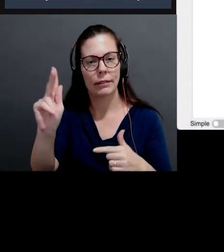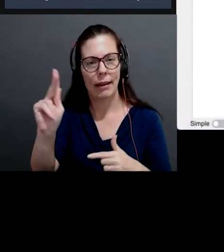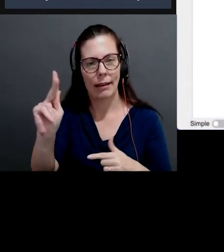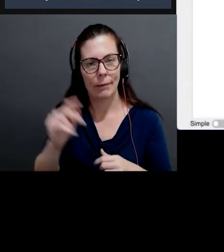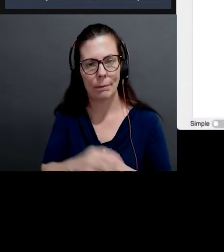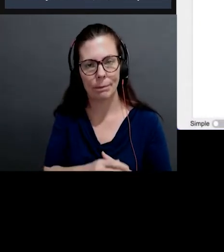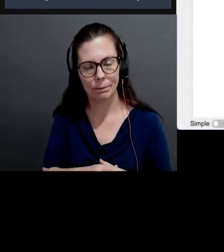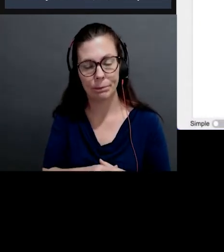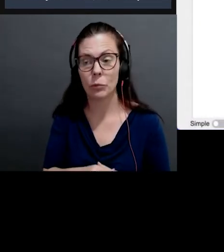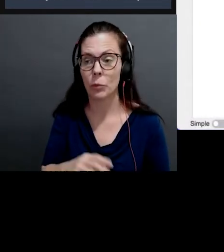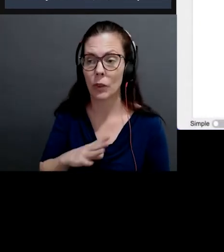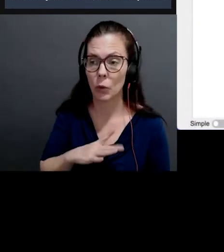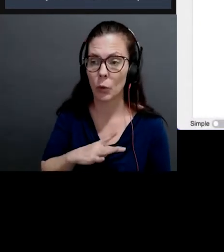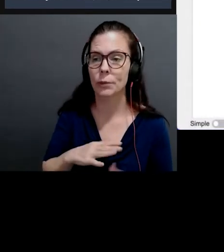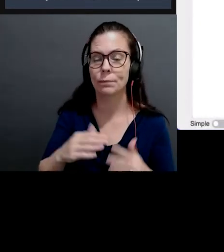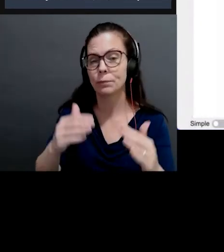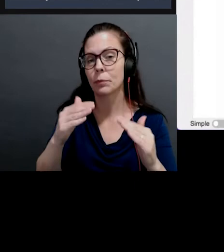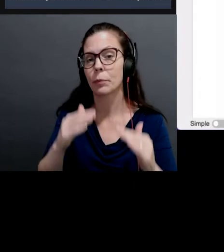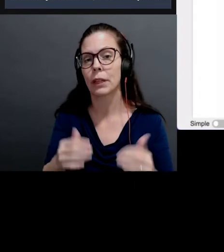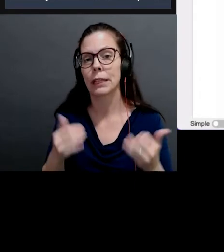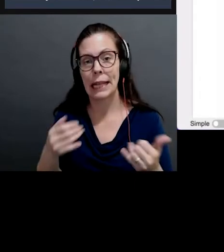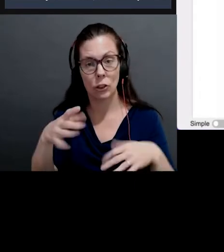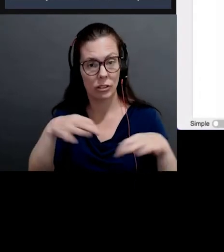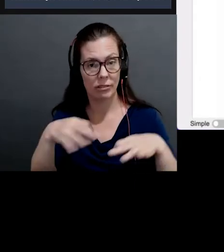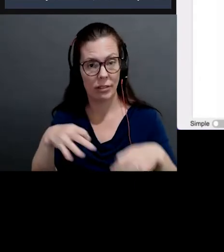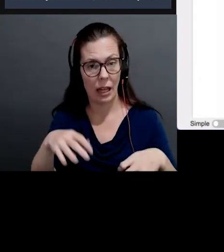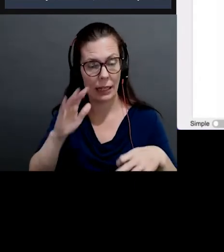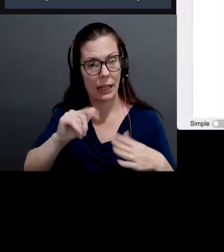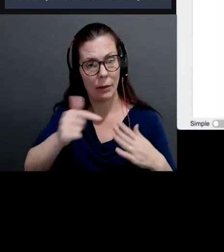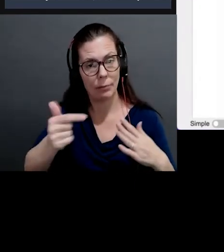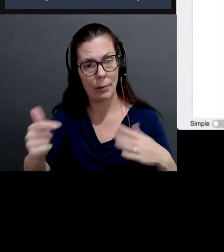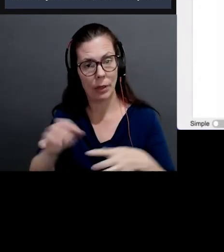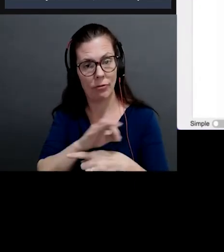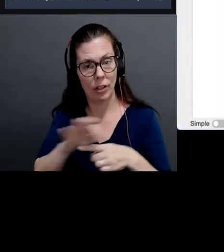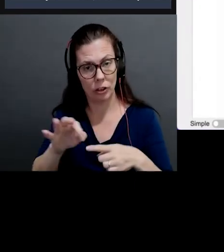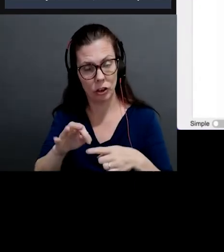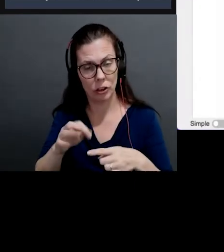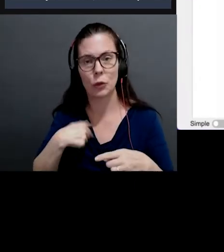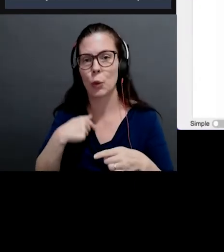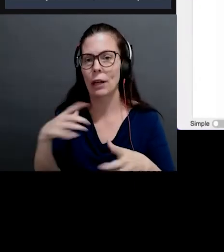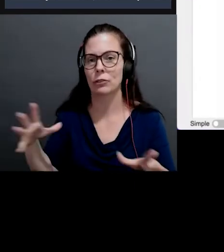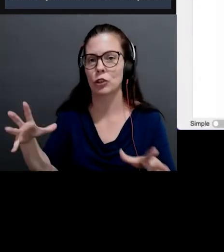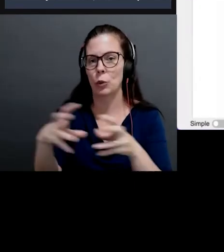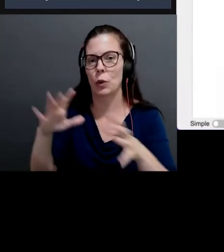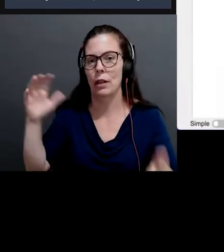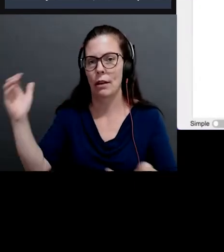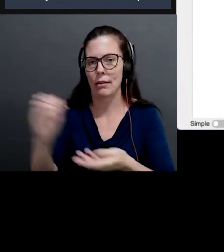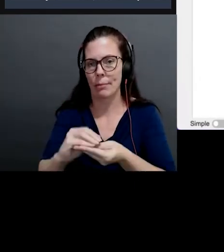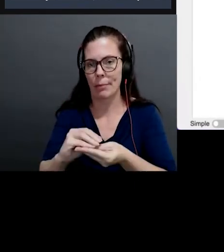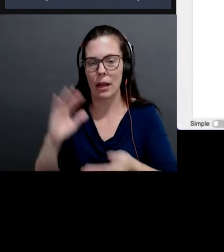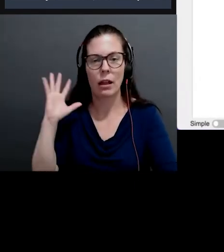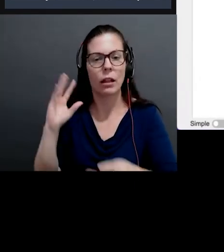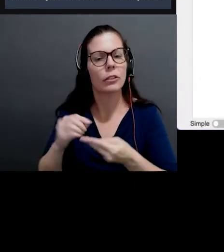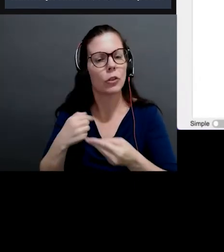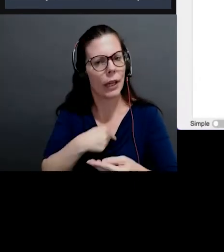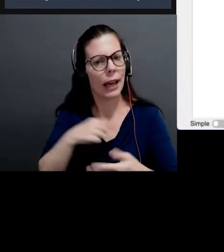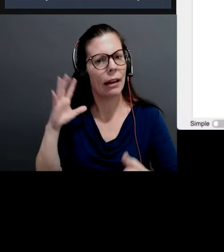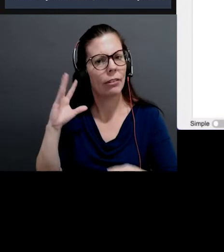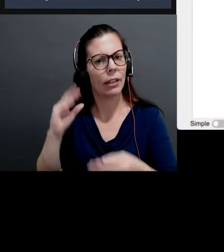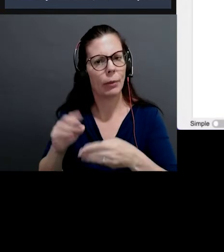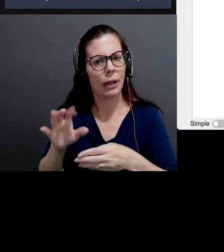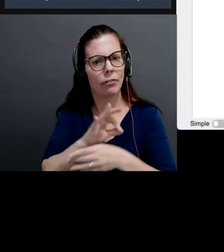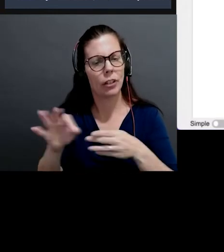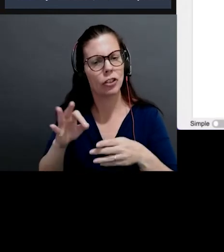Cool. Now, once you have defined your pipeline function, we'll have to compile that, right? And there is a compiler function available in our